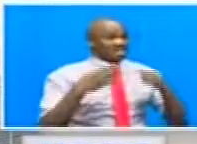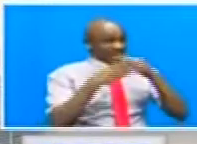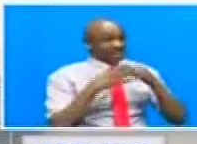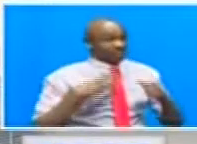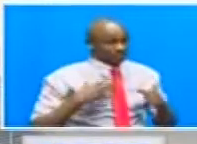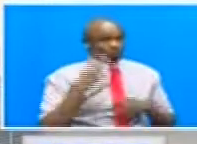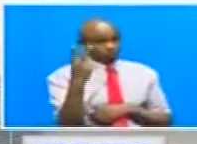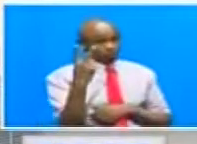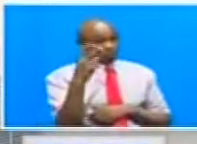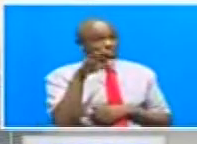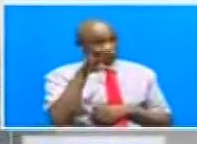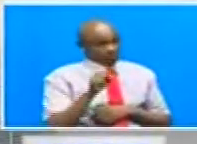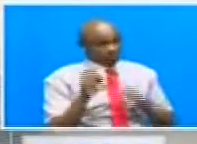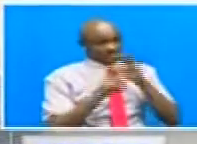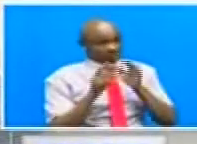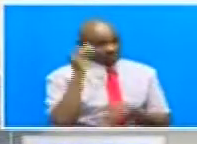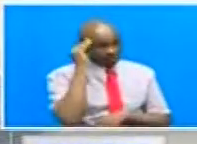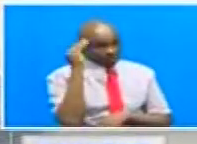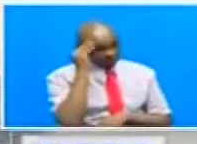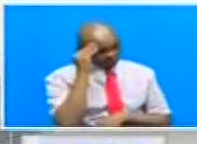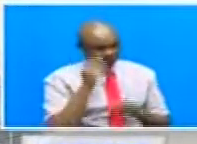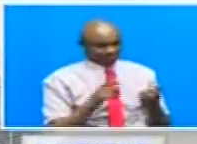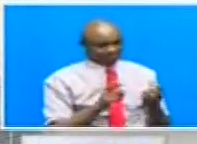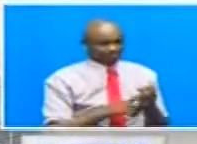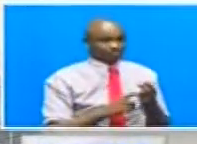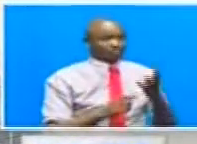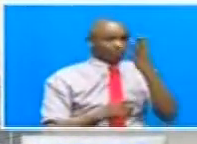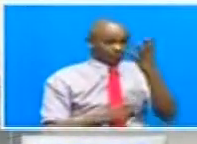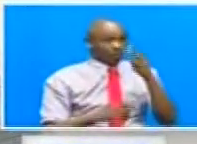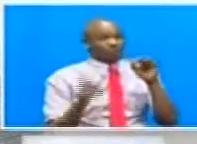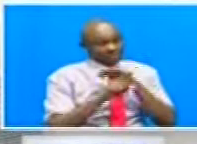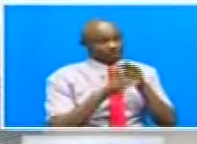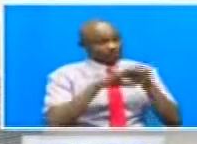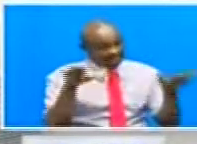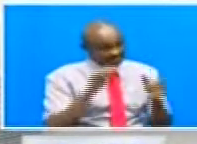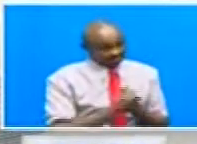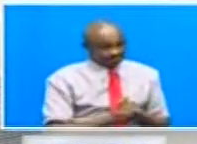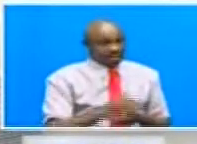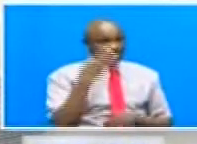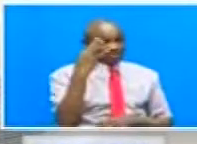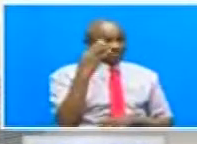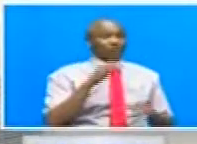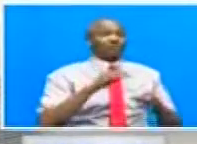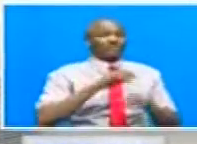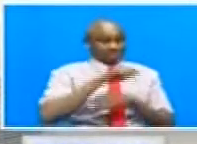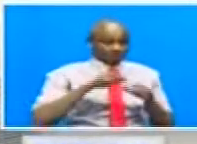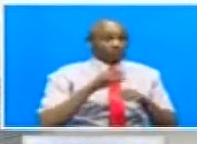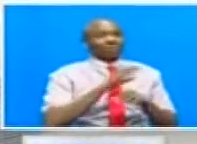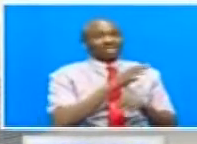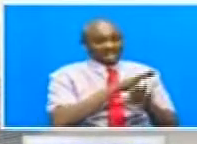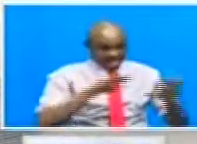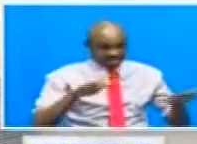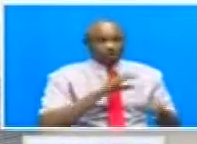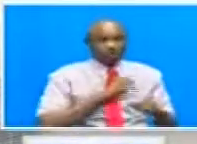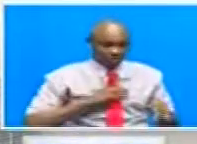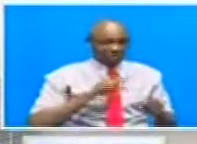of them from the Ministry of Education, 4 from the Ministry of Lands, and 3 from the National Land Commission, specifically